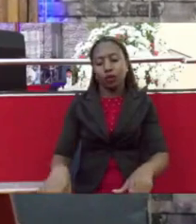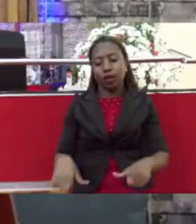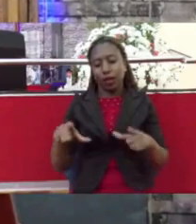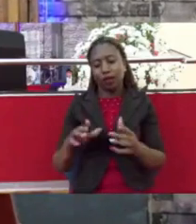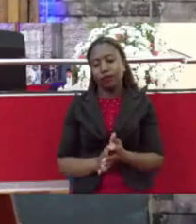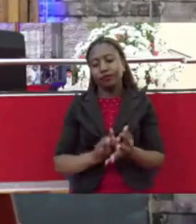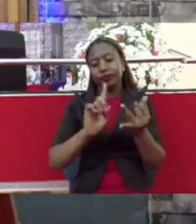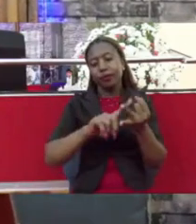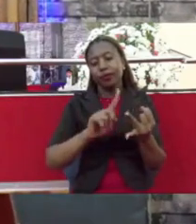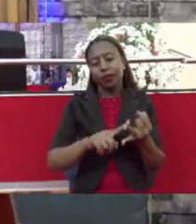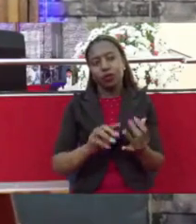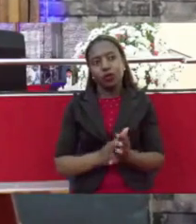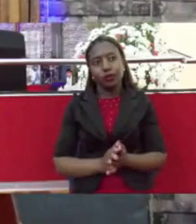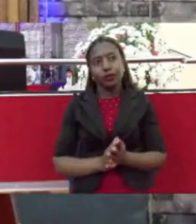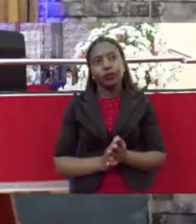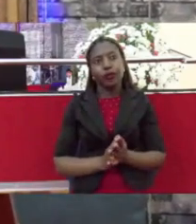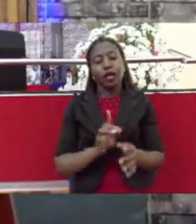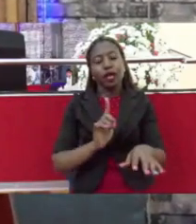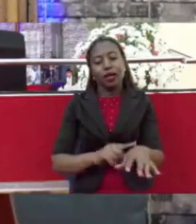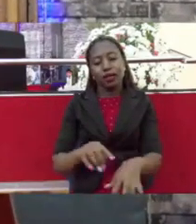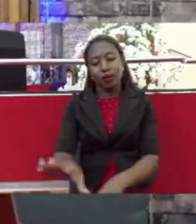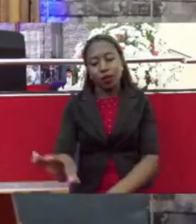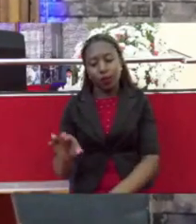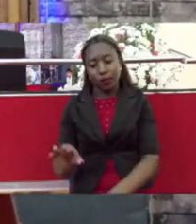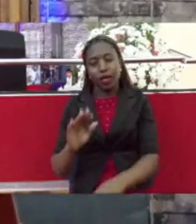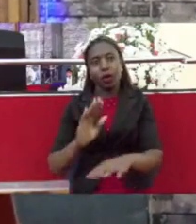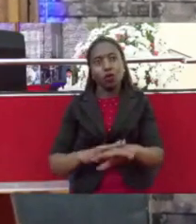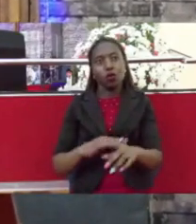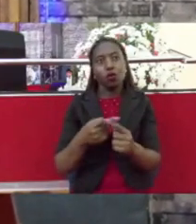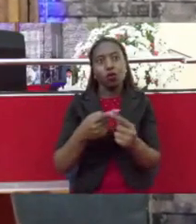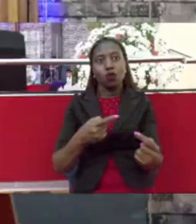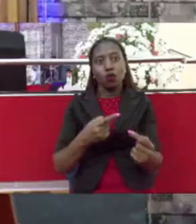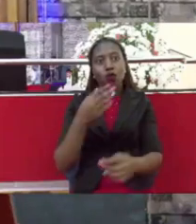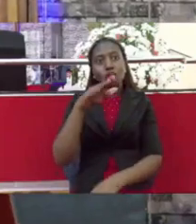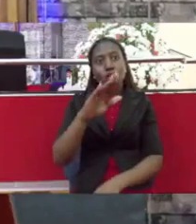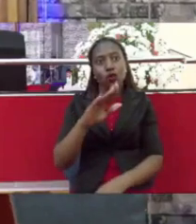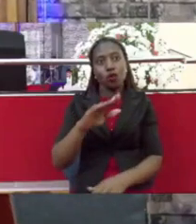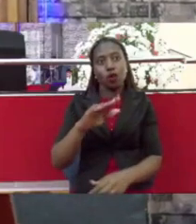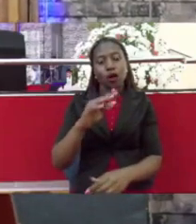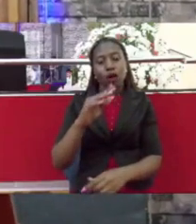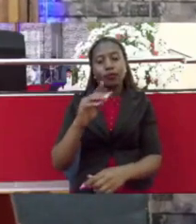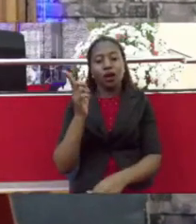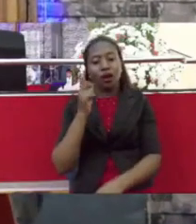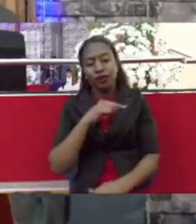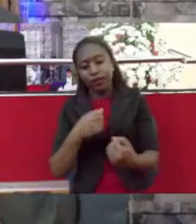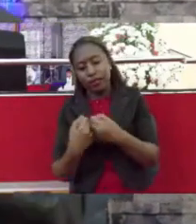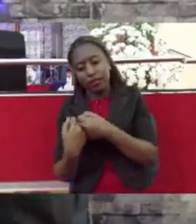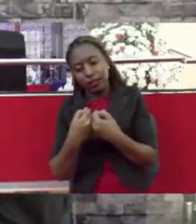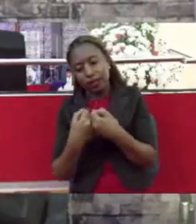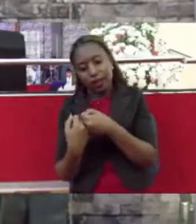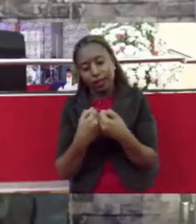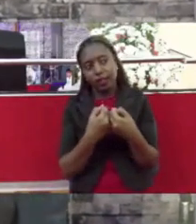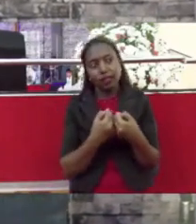thing, ya pili, even as we pick the good from our threshed mountains, tunapochukua mazuri kutoka kwa milima iliyoweza kuharibiwa, we need